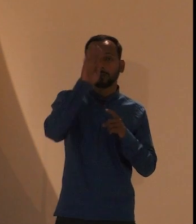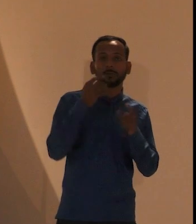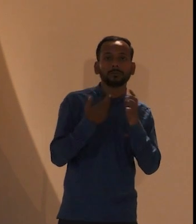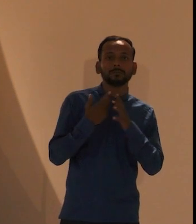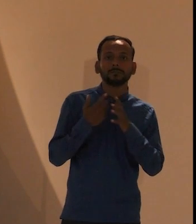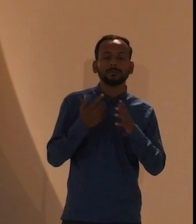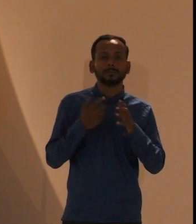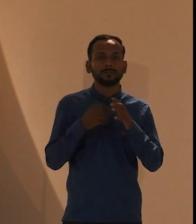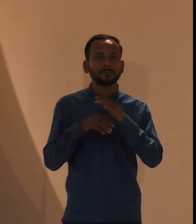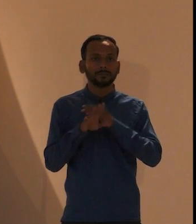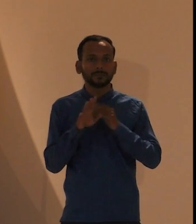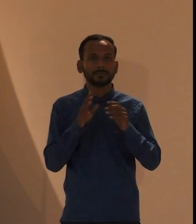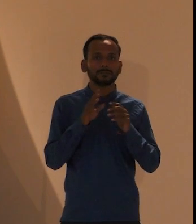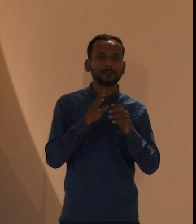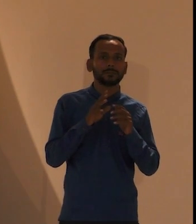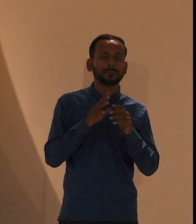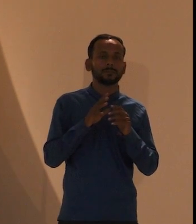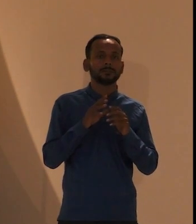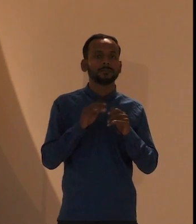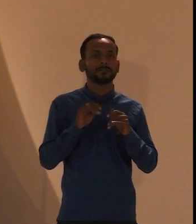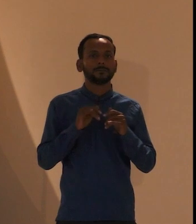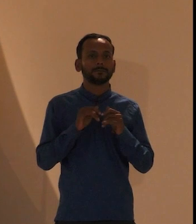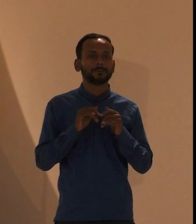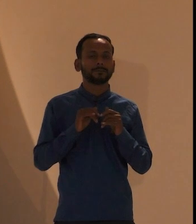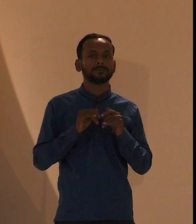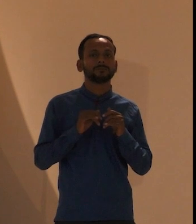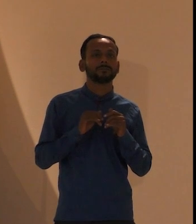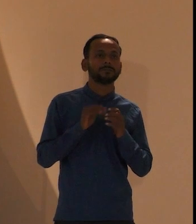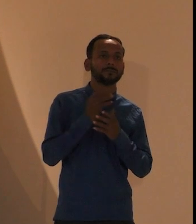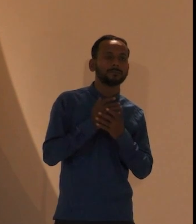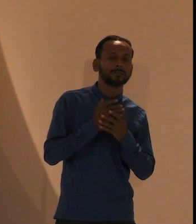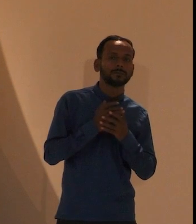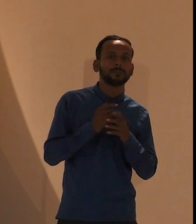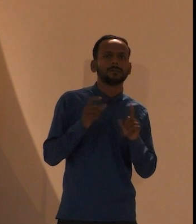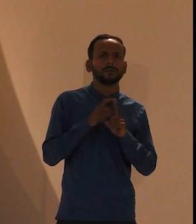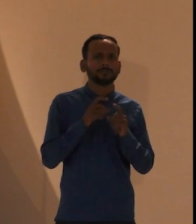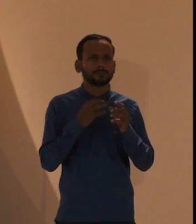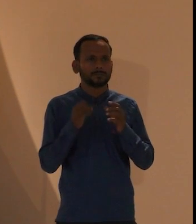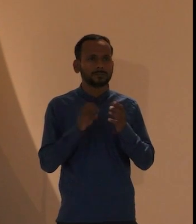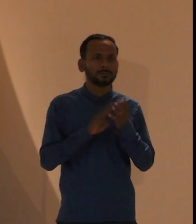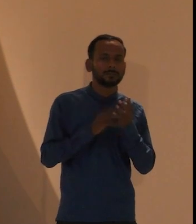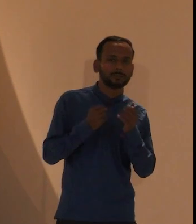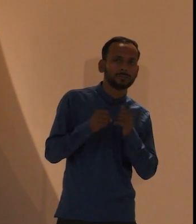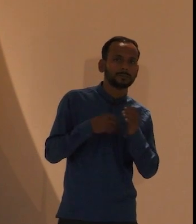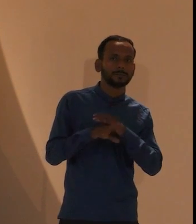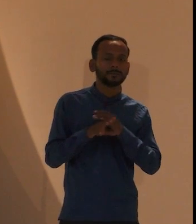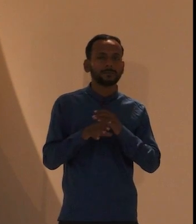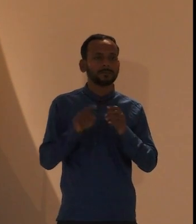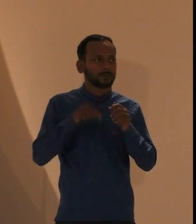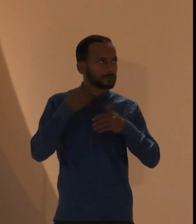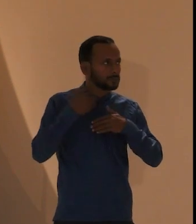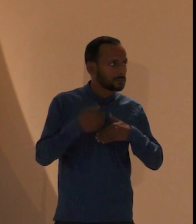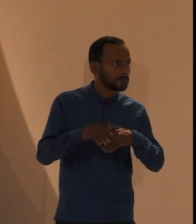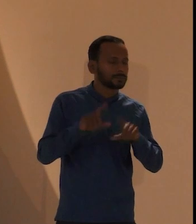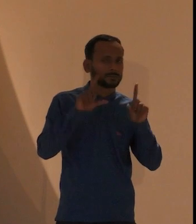anyway, but we are, although the specter of name change always hangs like the Damocles' sword, but we are still